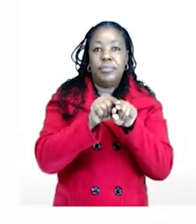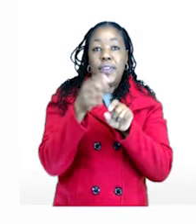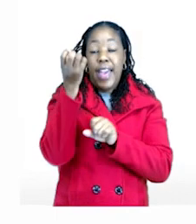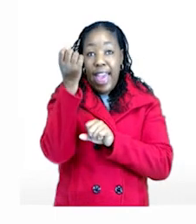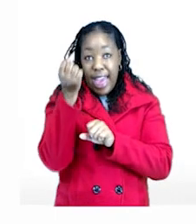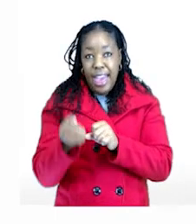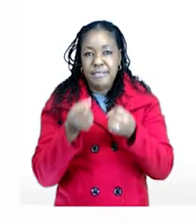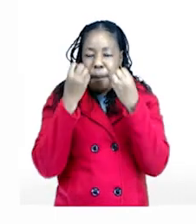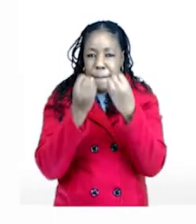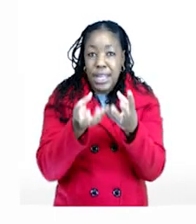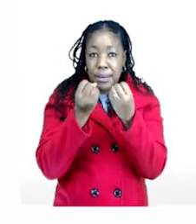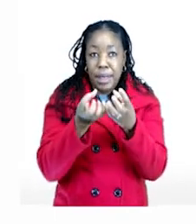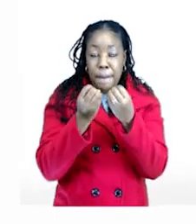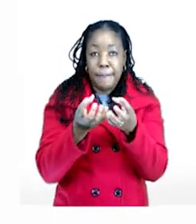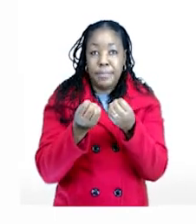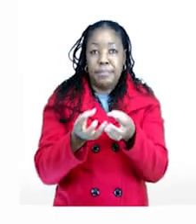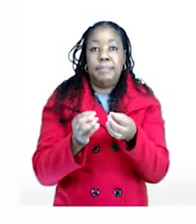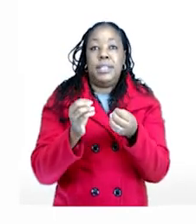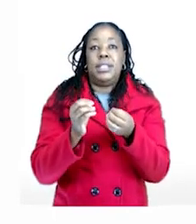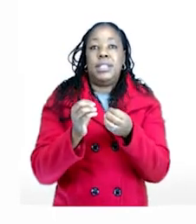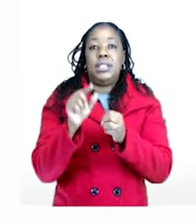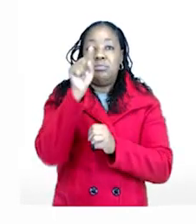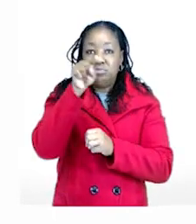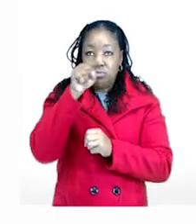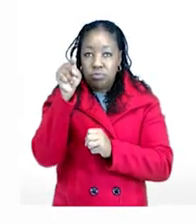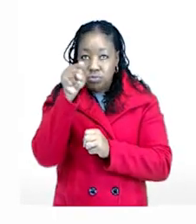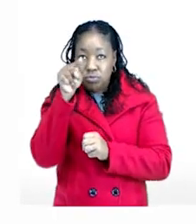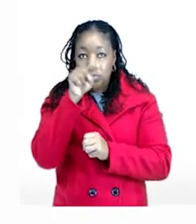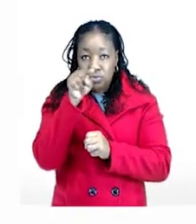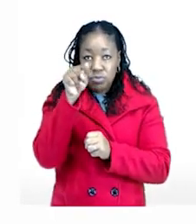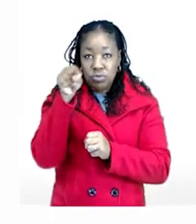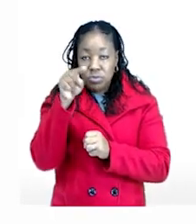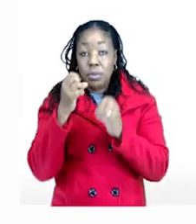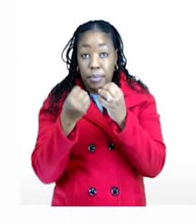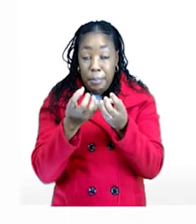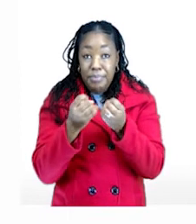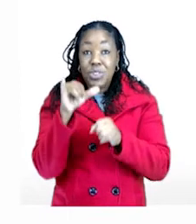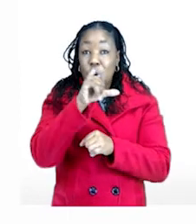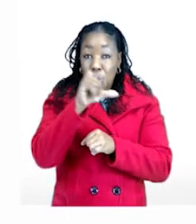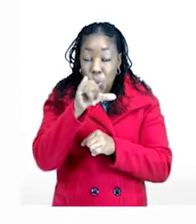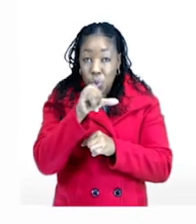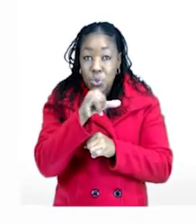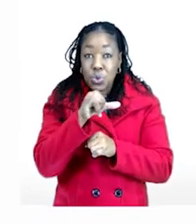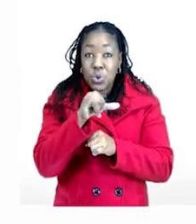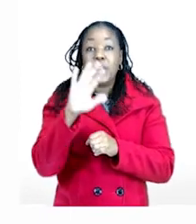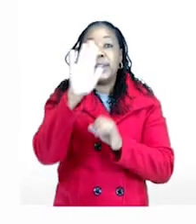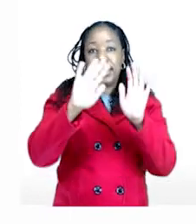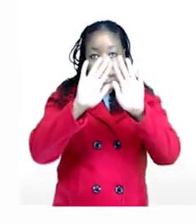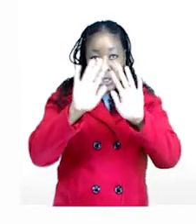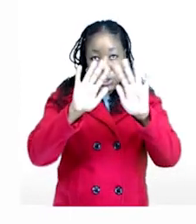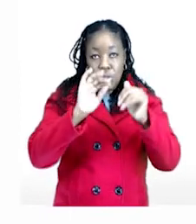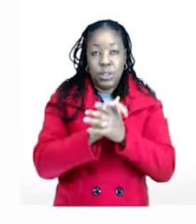as well as the bottom section. Now let's focus on the first two pictures right on